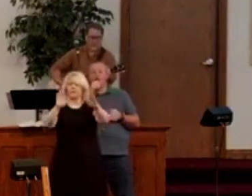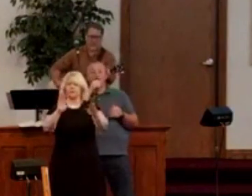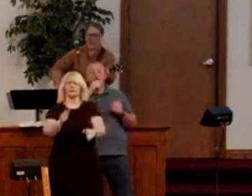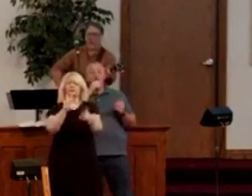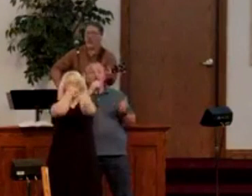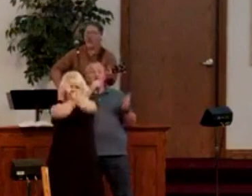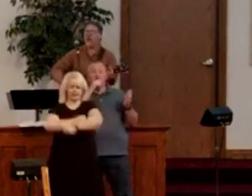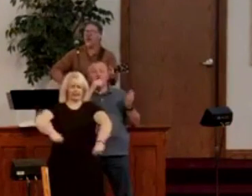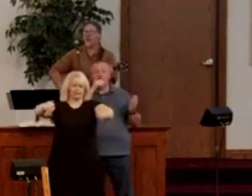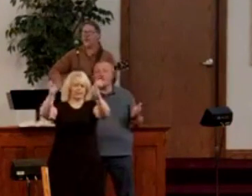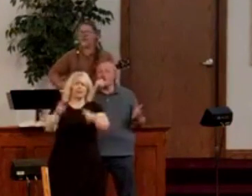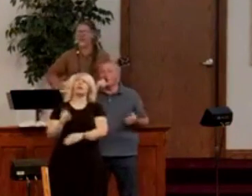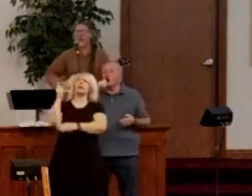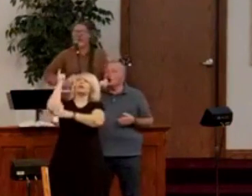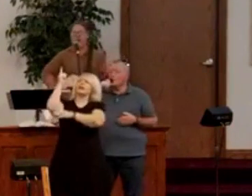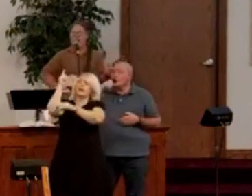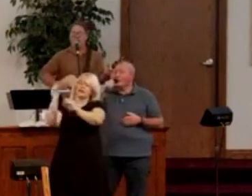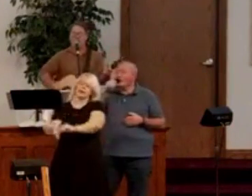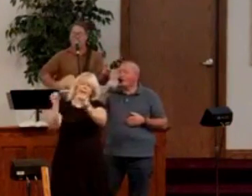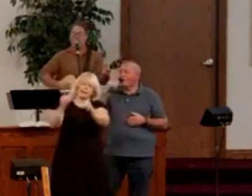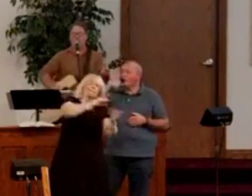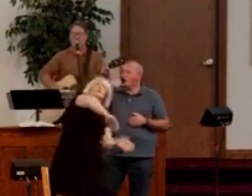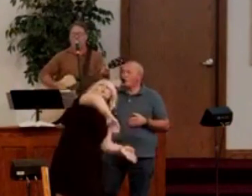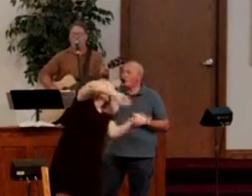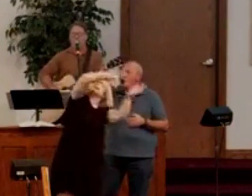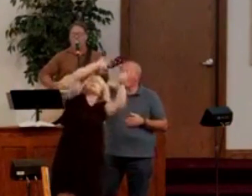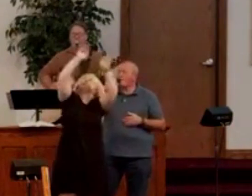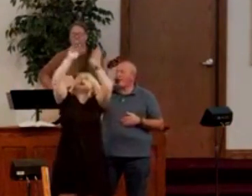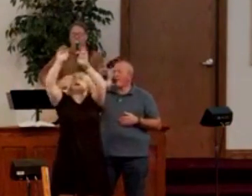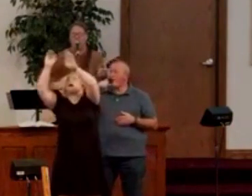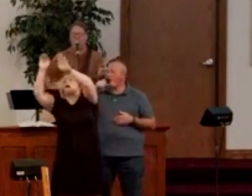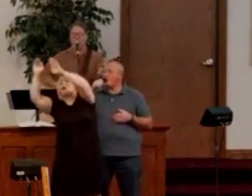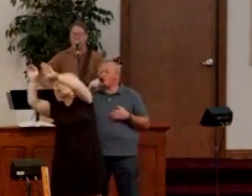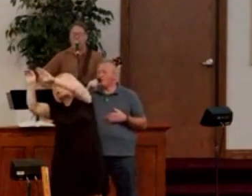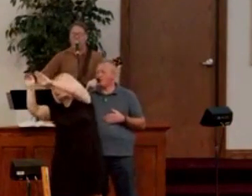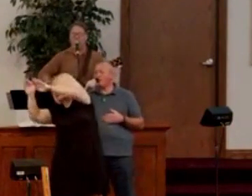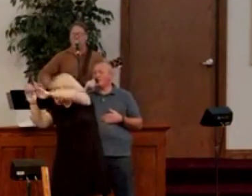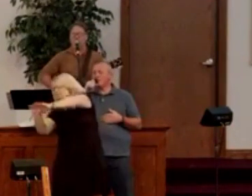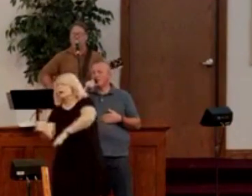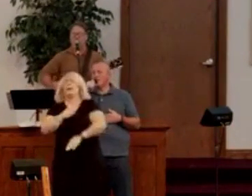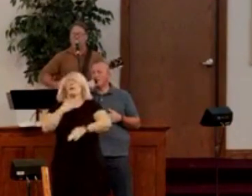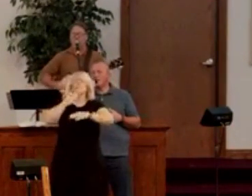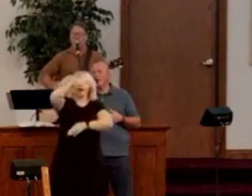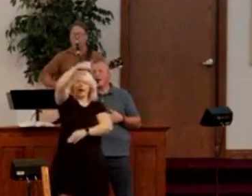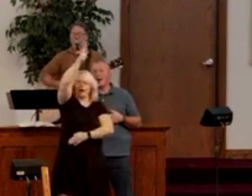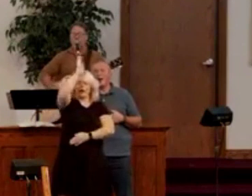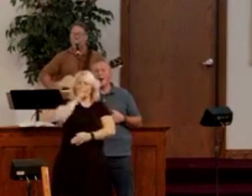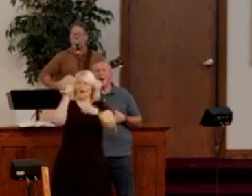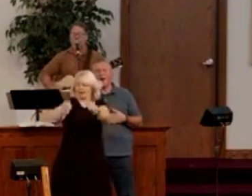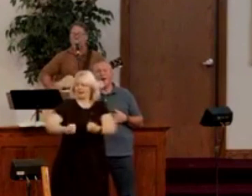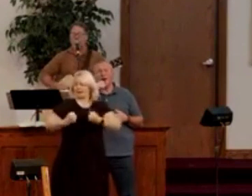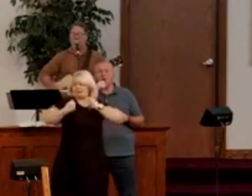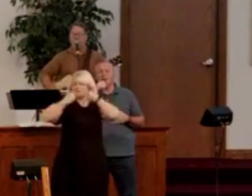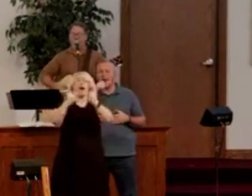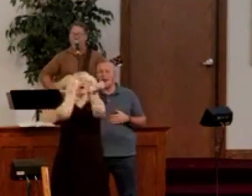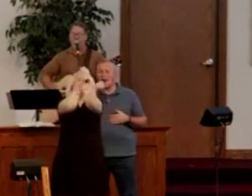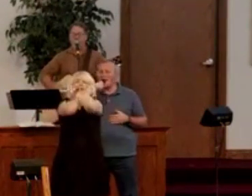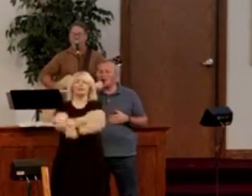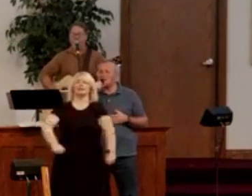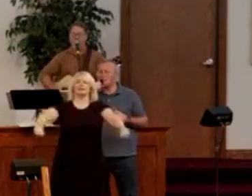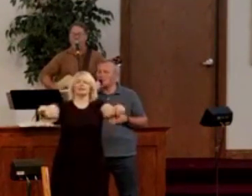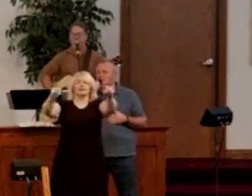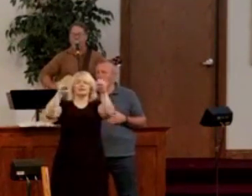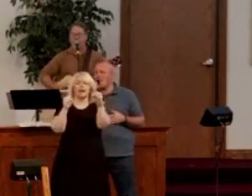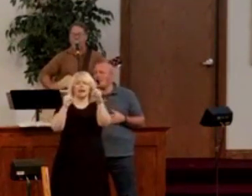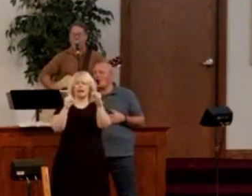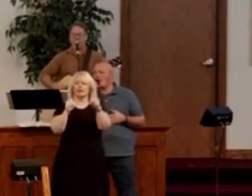He'll save you. He can move the mountains. Well, my God is mighty